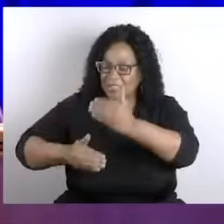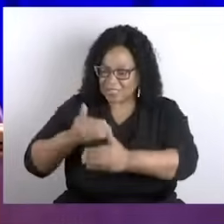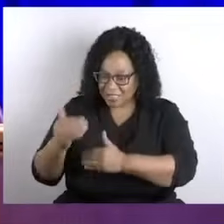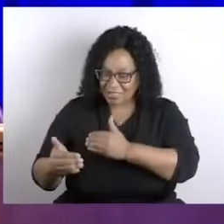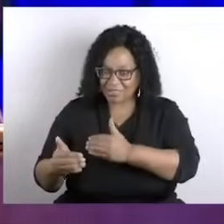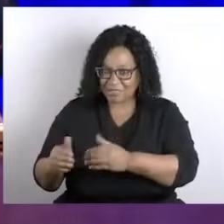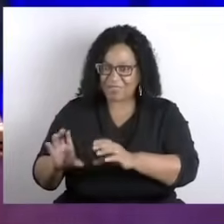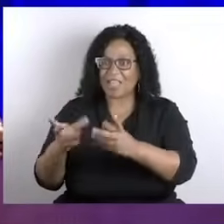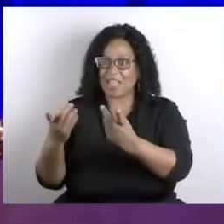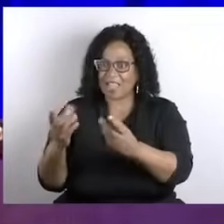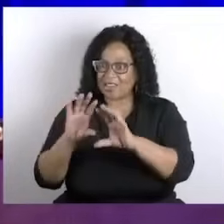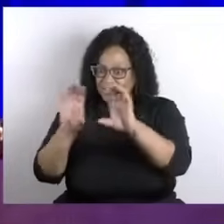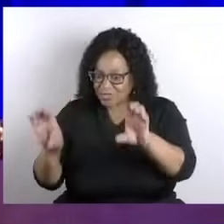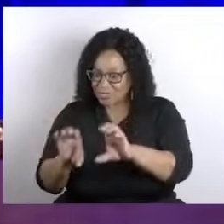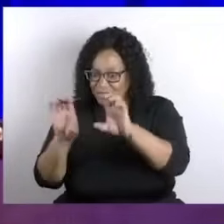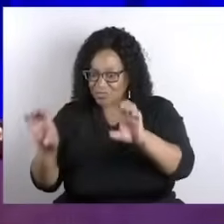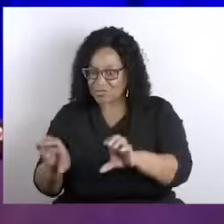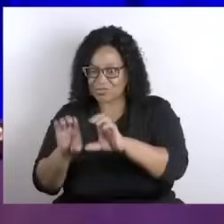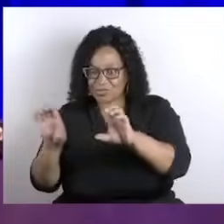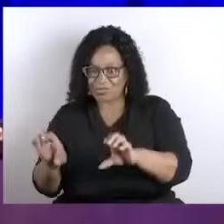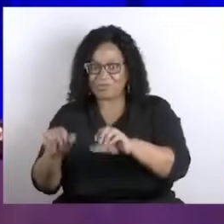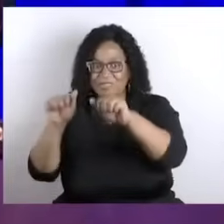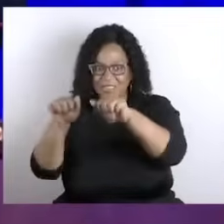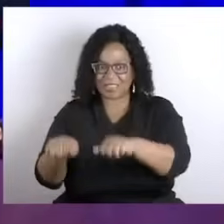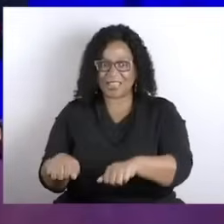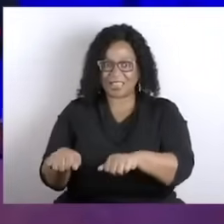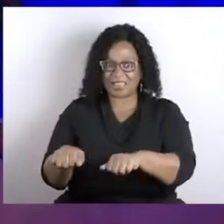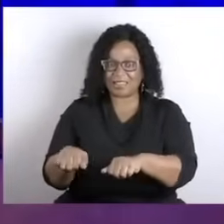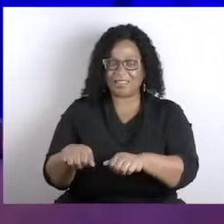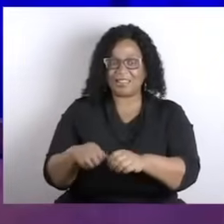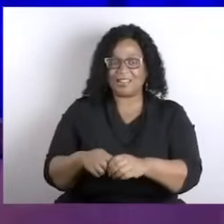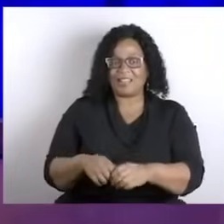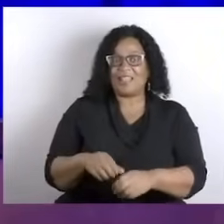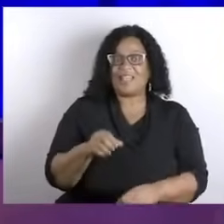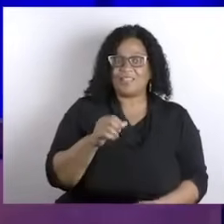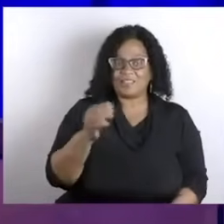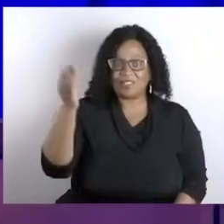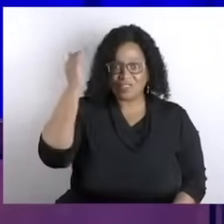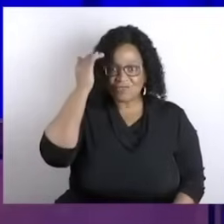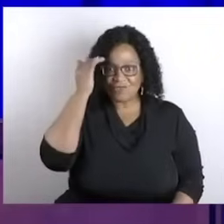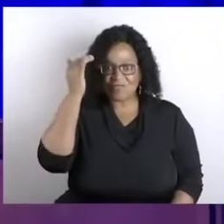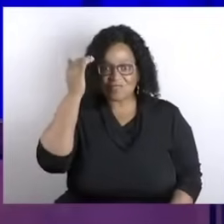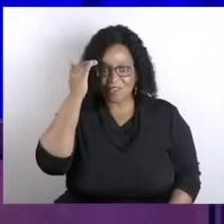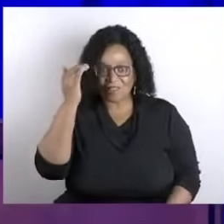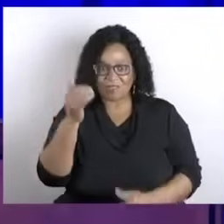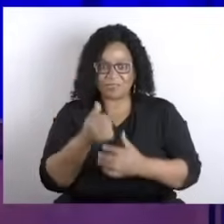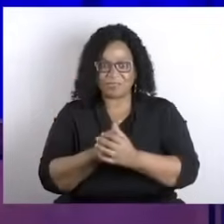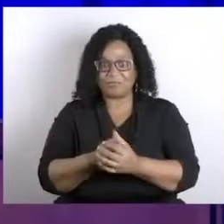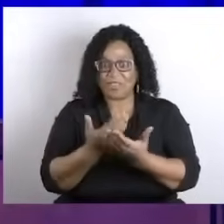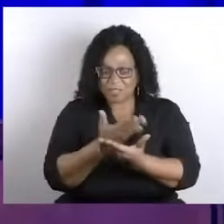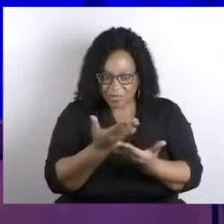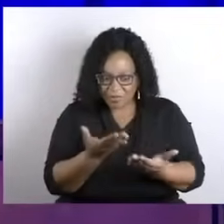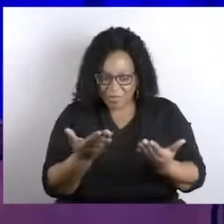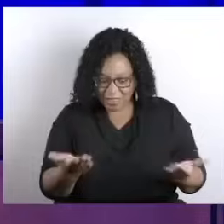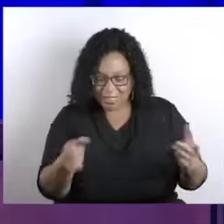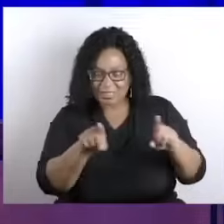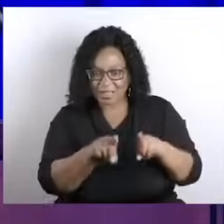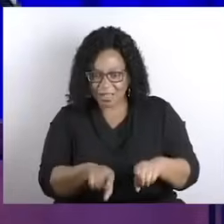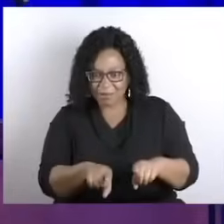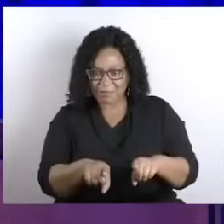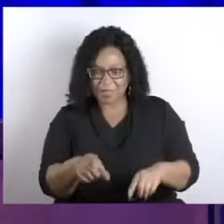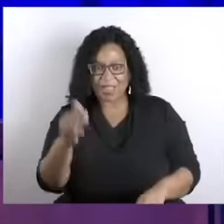And if you don't believe they're lying, I'll raise up a Bob Woodward. And he'll make sure that you know they're lying so that you know that they knew